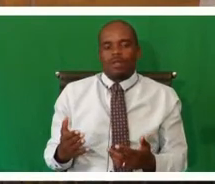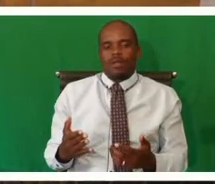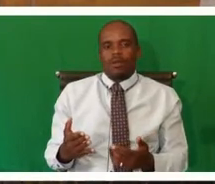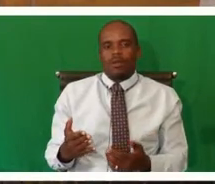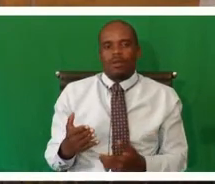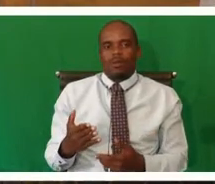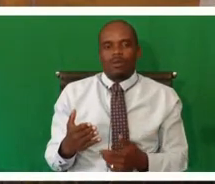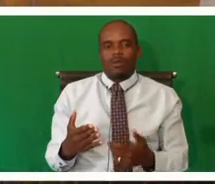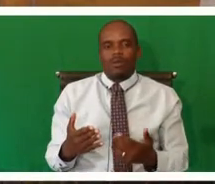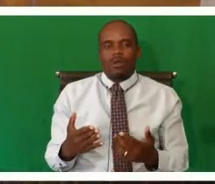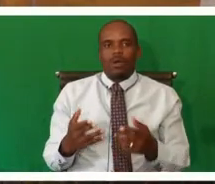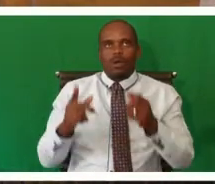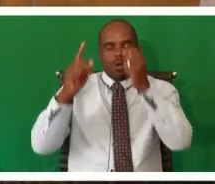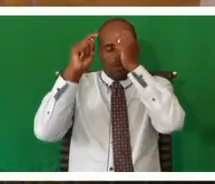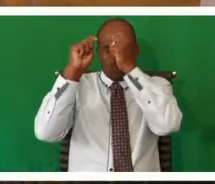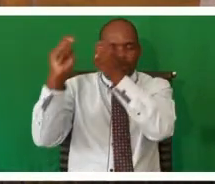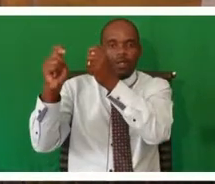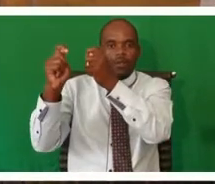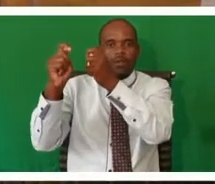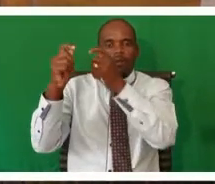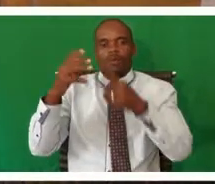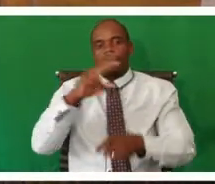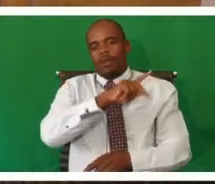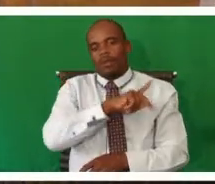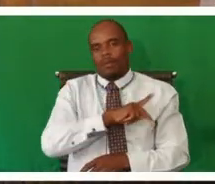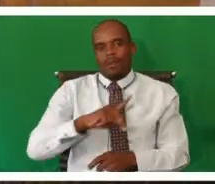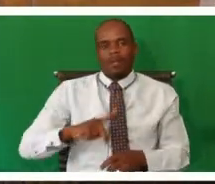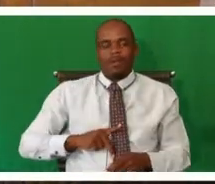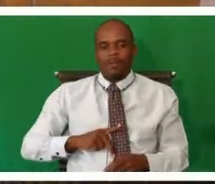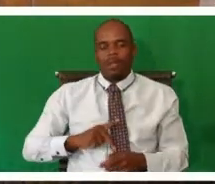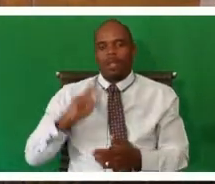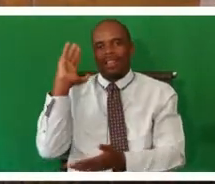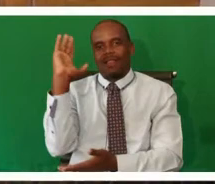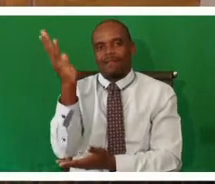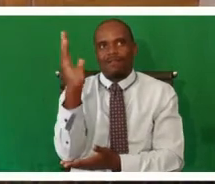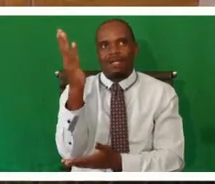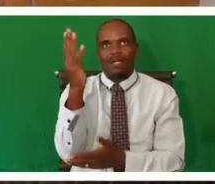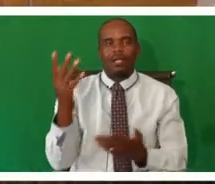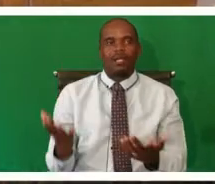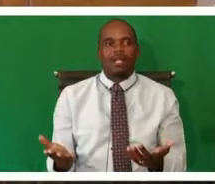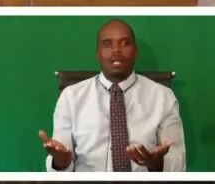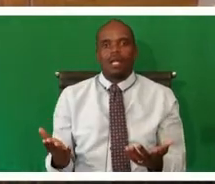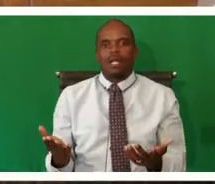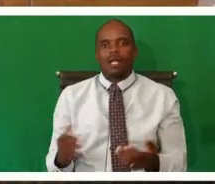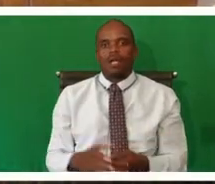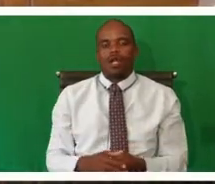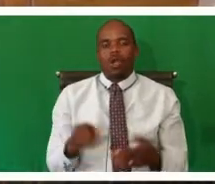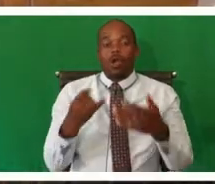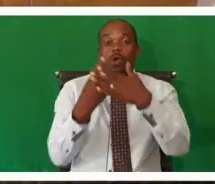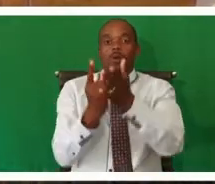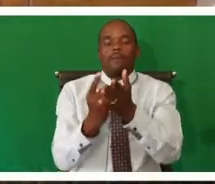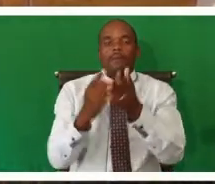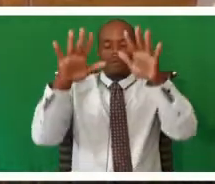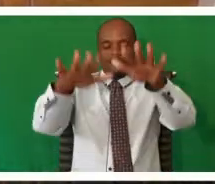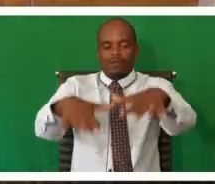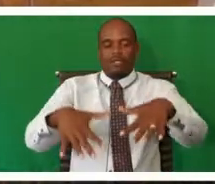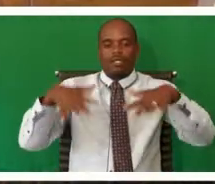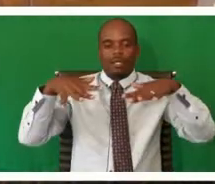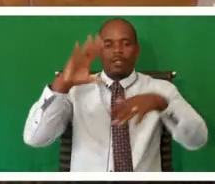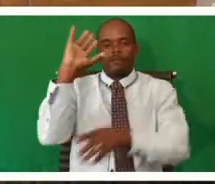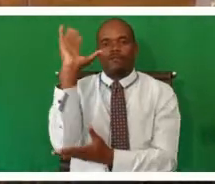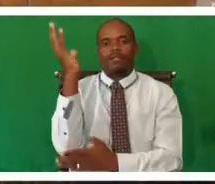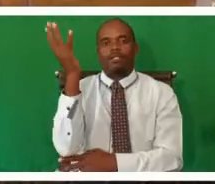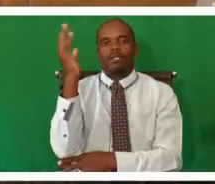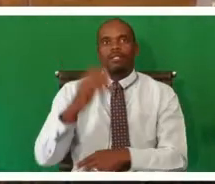present the State of the Province Address, which will also mark the opening of the Free State Legislature. Please